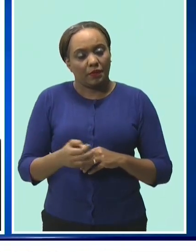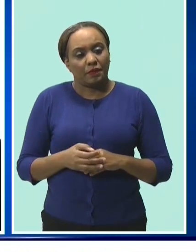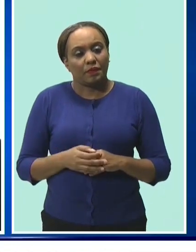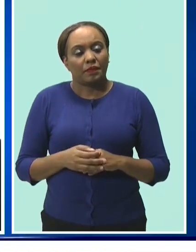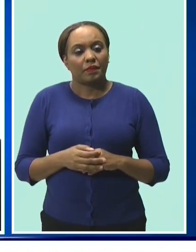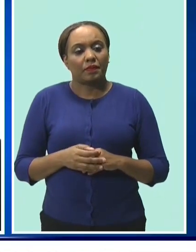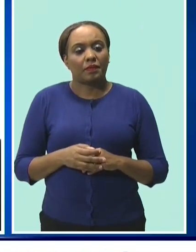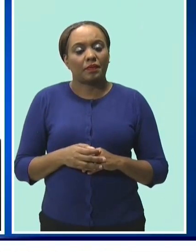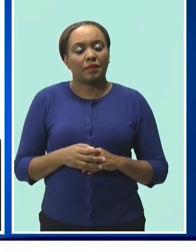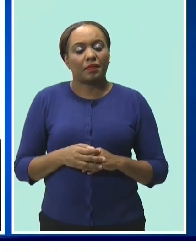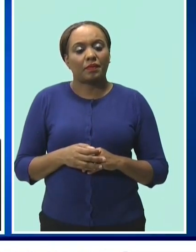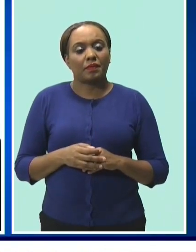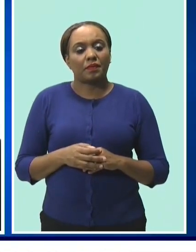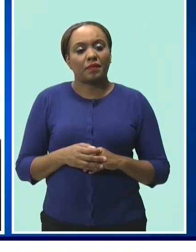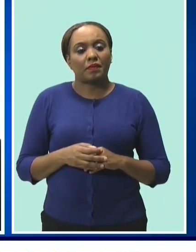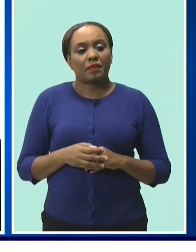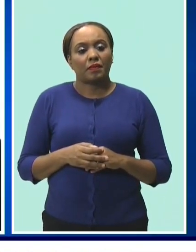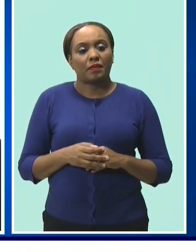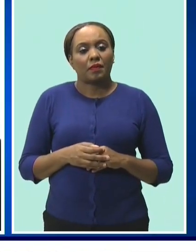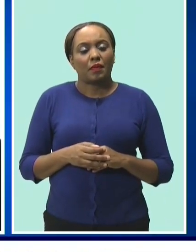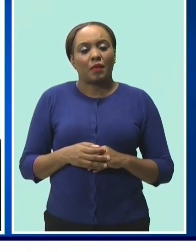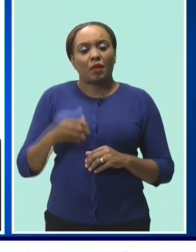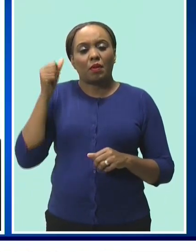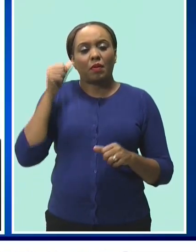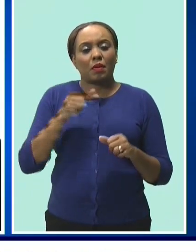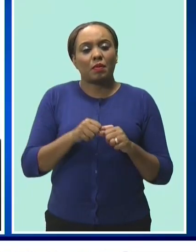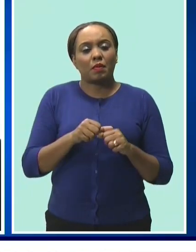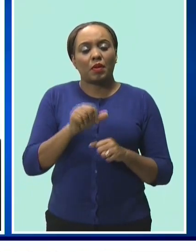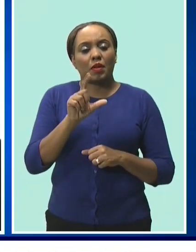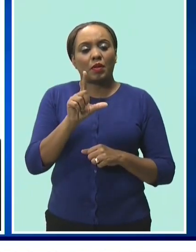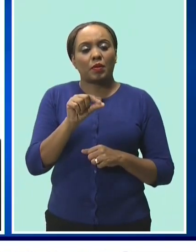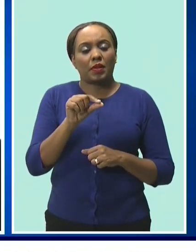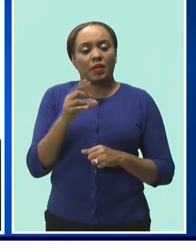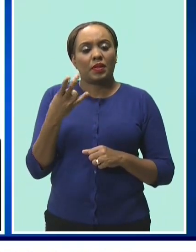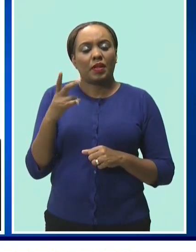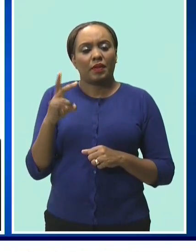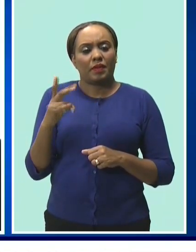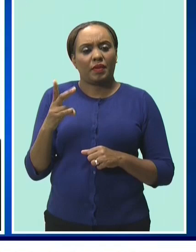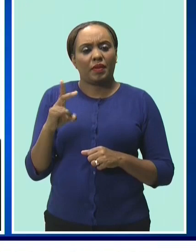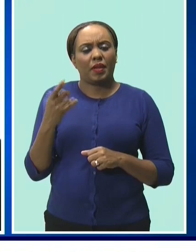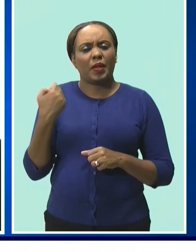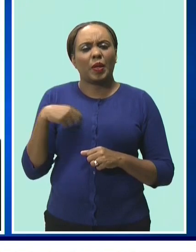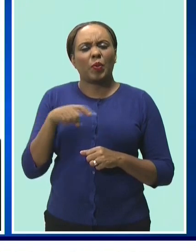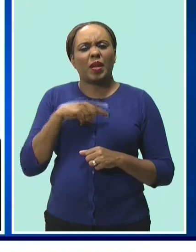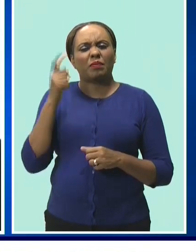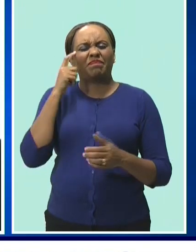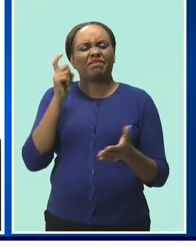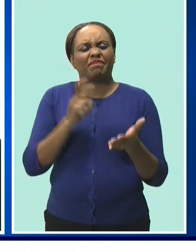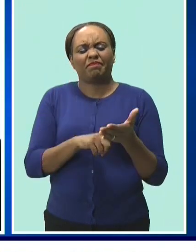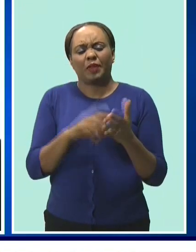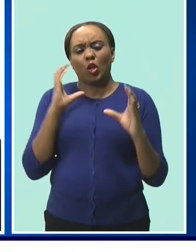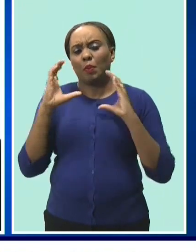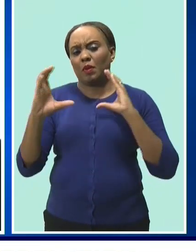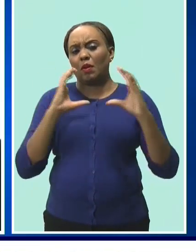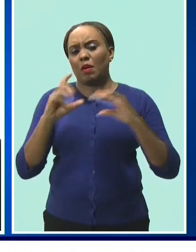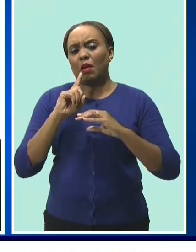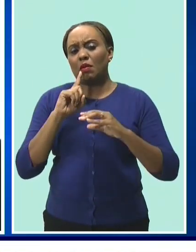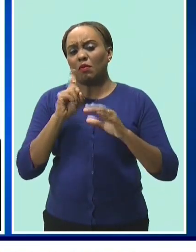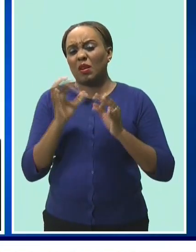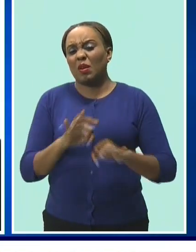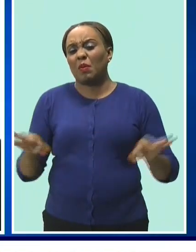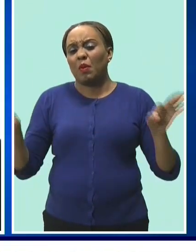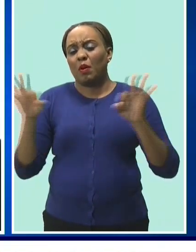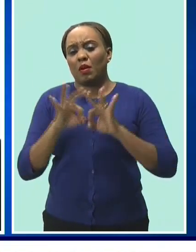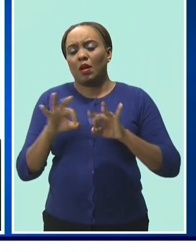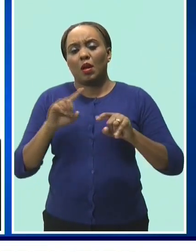of the experiences of 2017, where we identified in our rapid review that communications was an